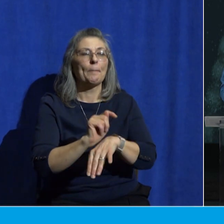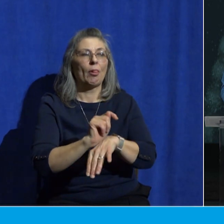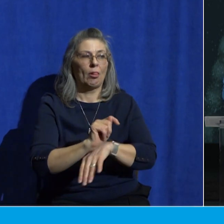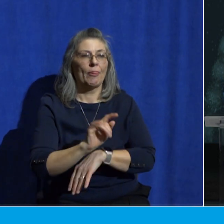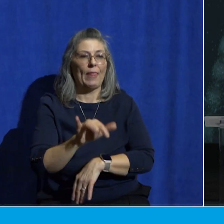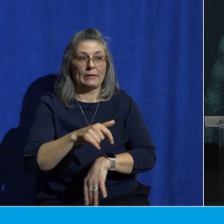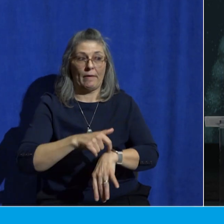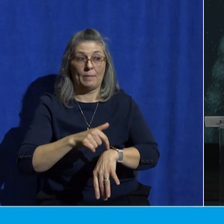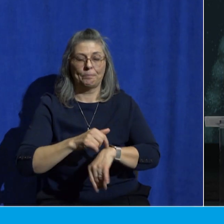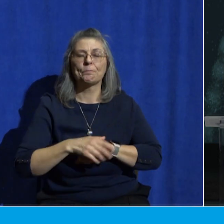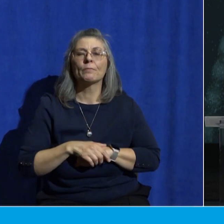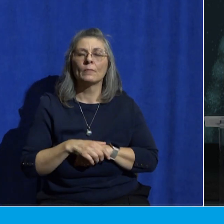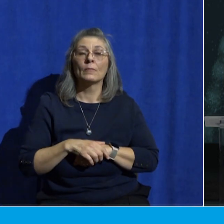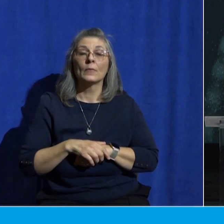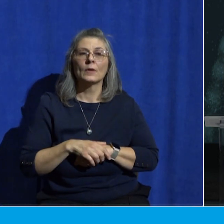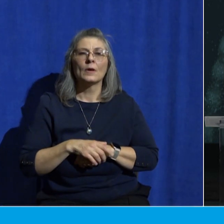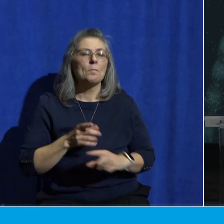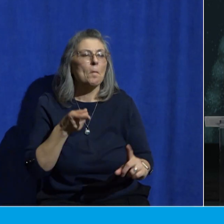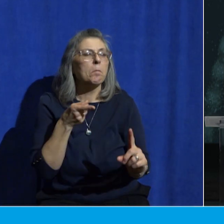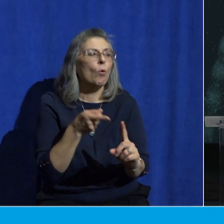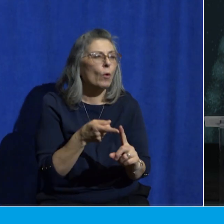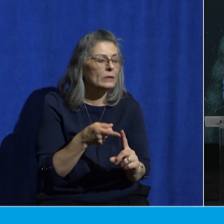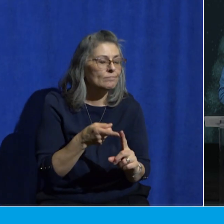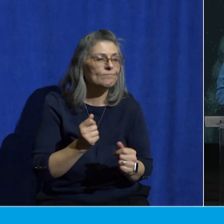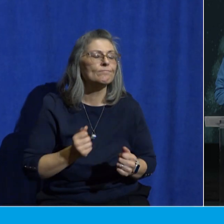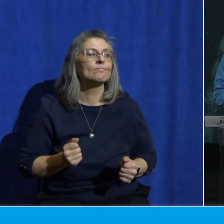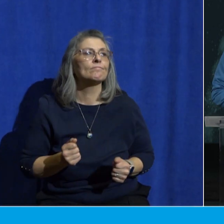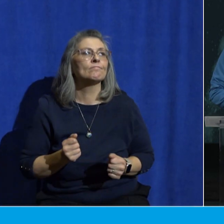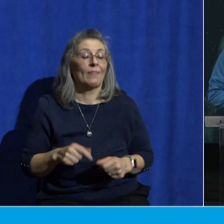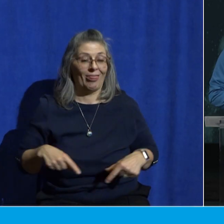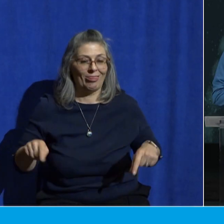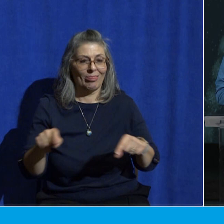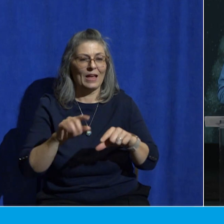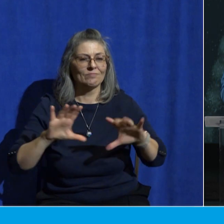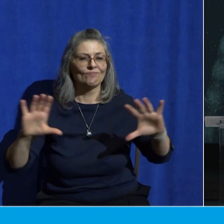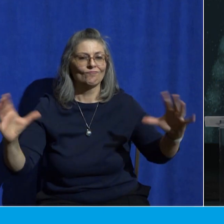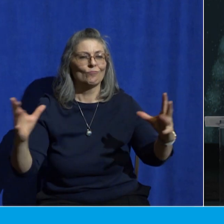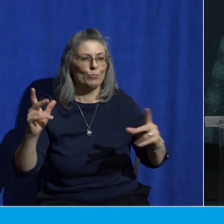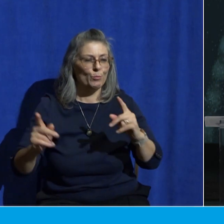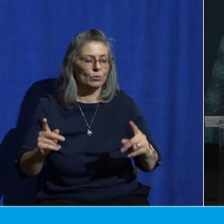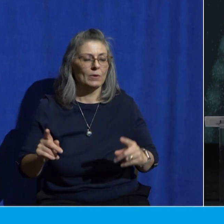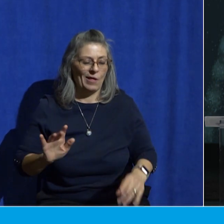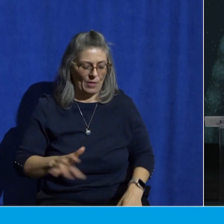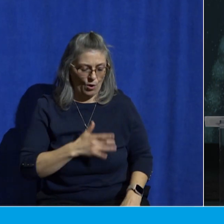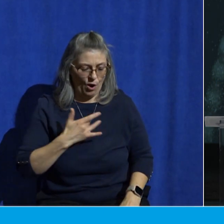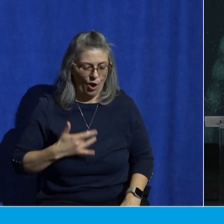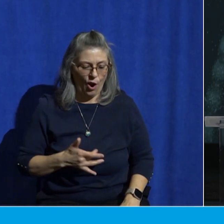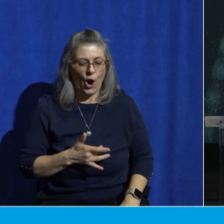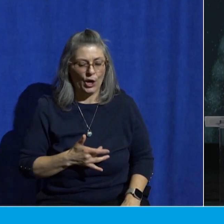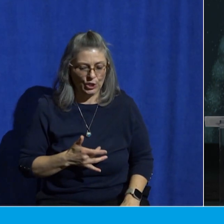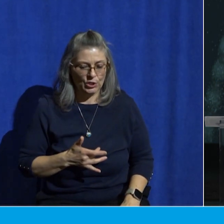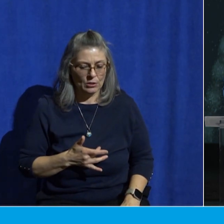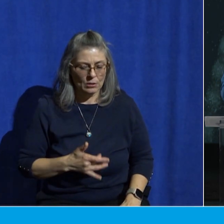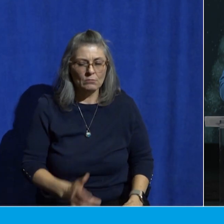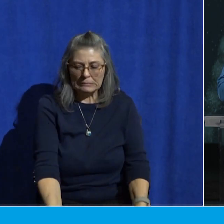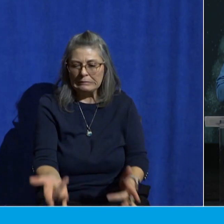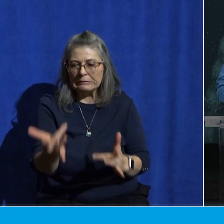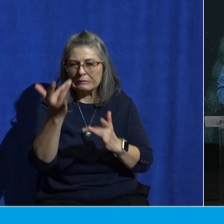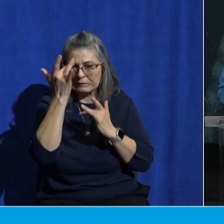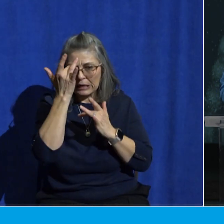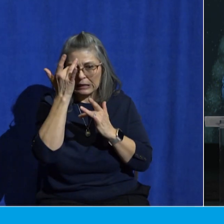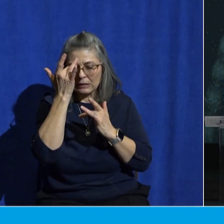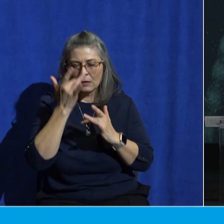bottom line is this. This was a people whose hearts were sick